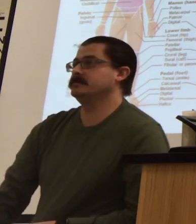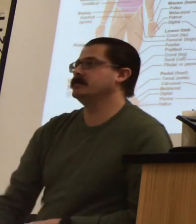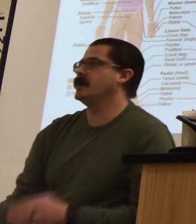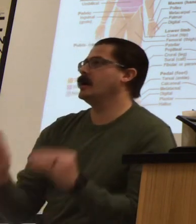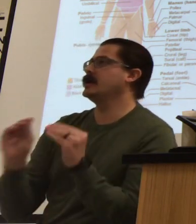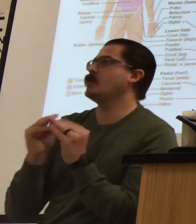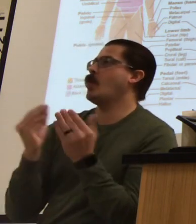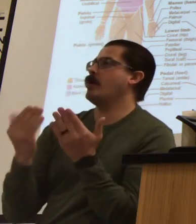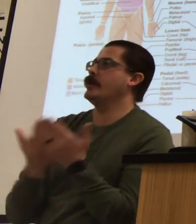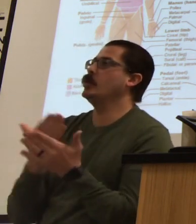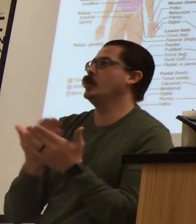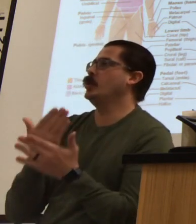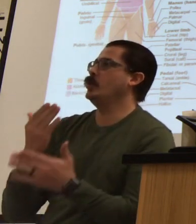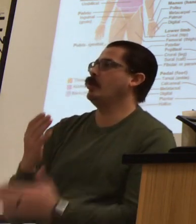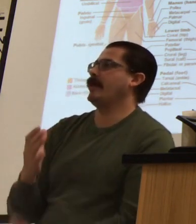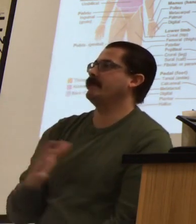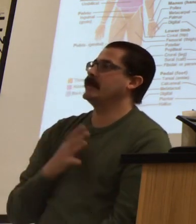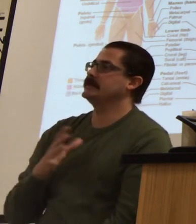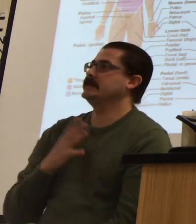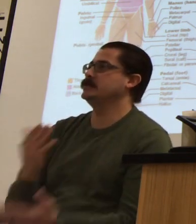and wrist.